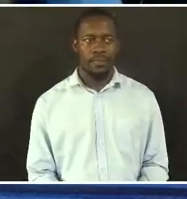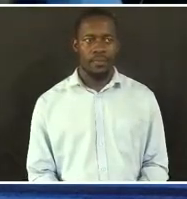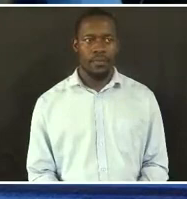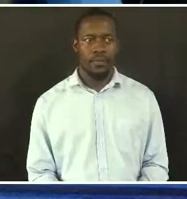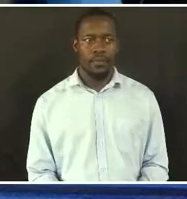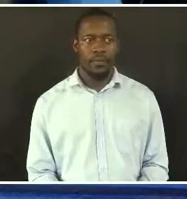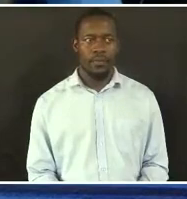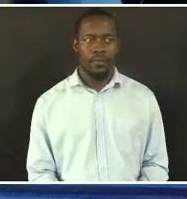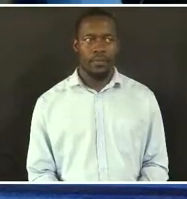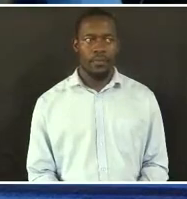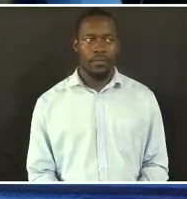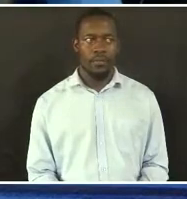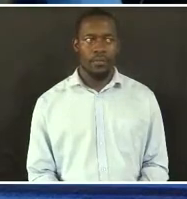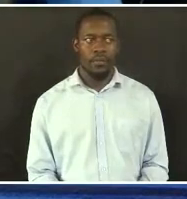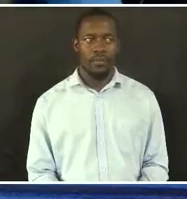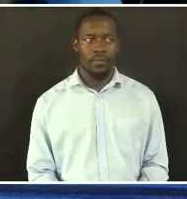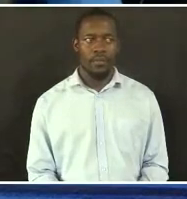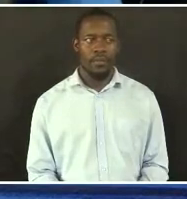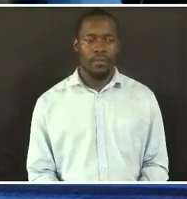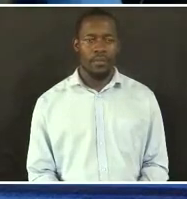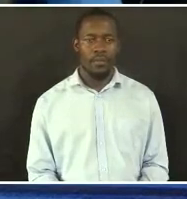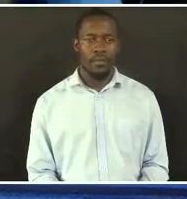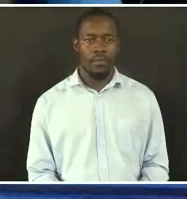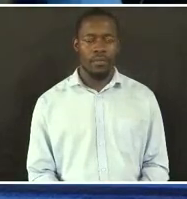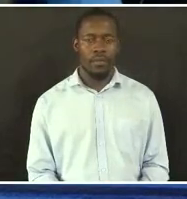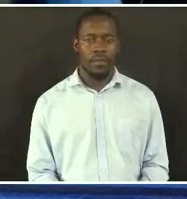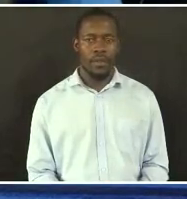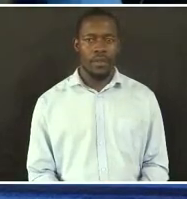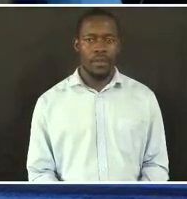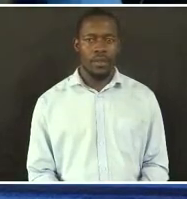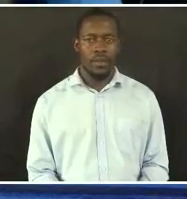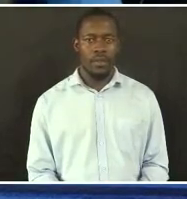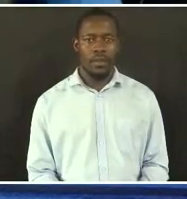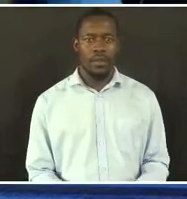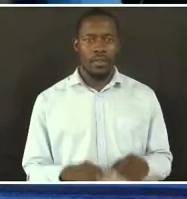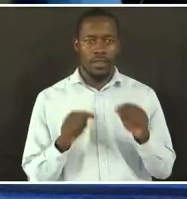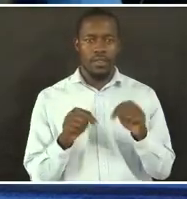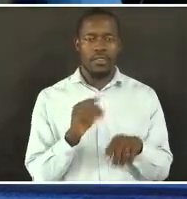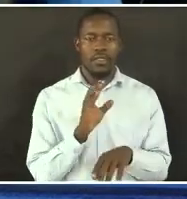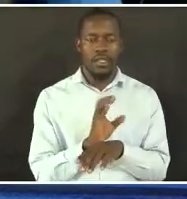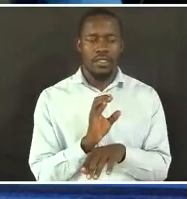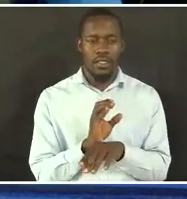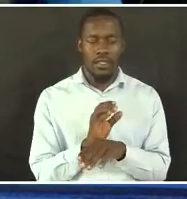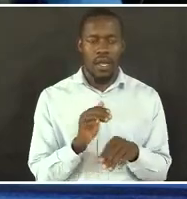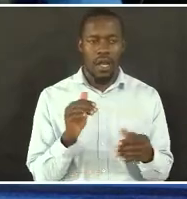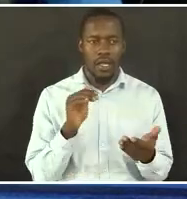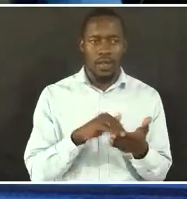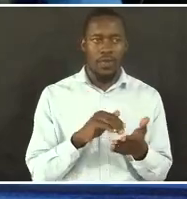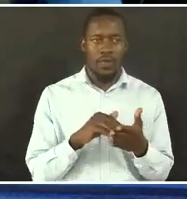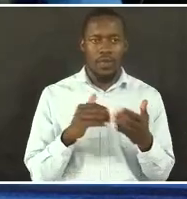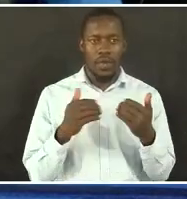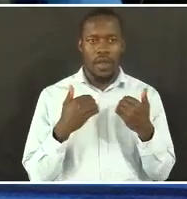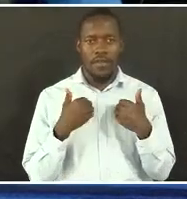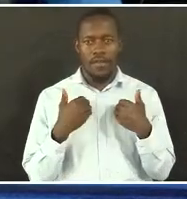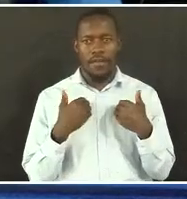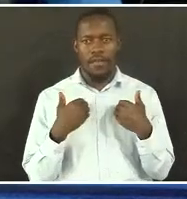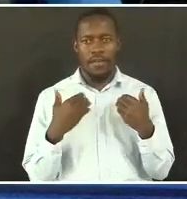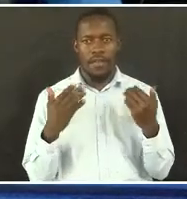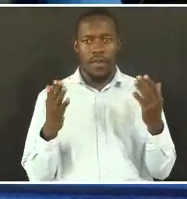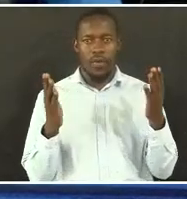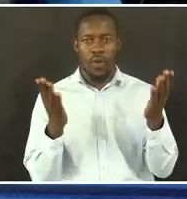Jerusalem as you go. This is the church where we have the welfare ministry. So